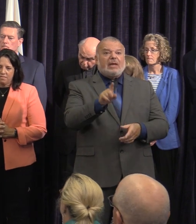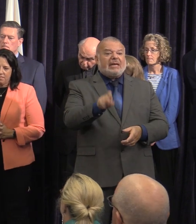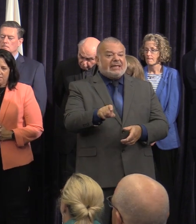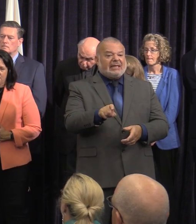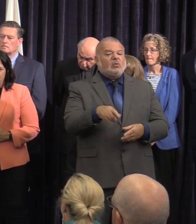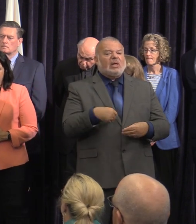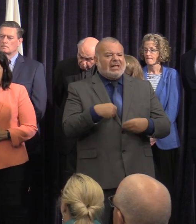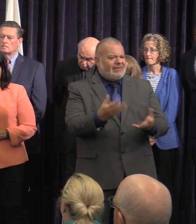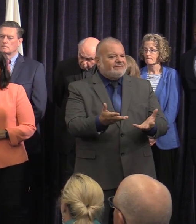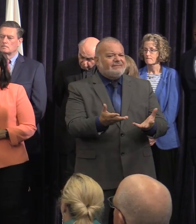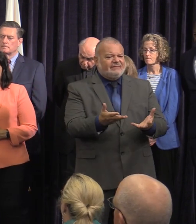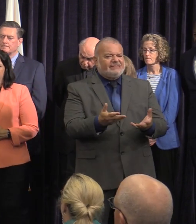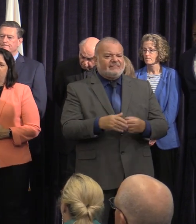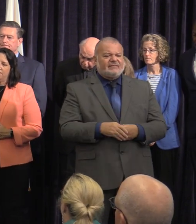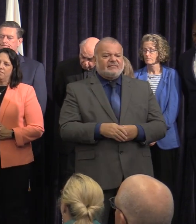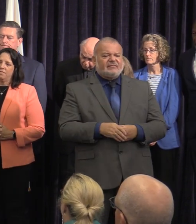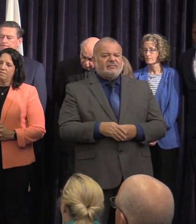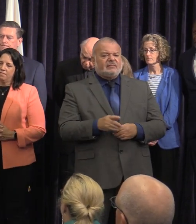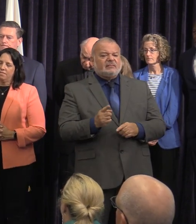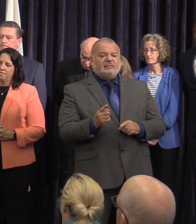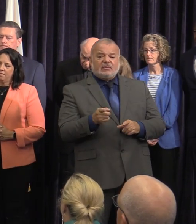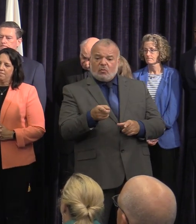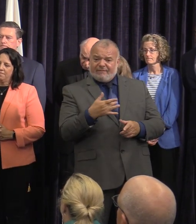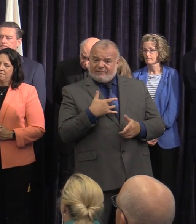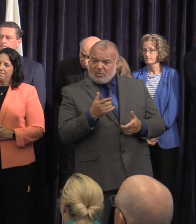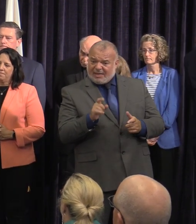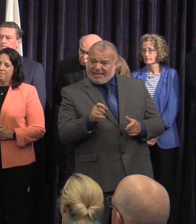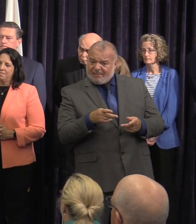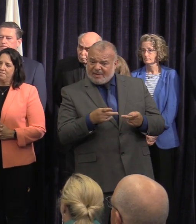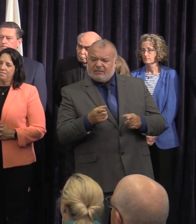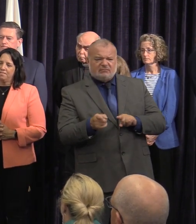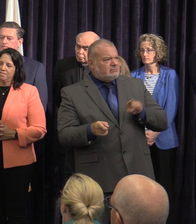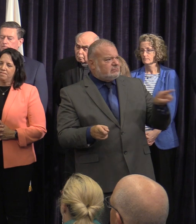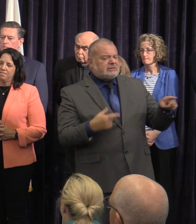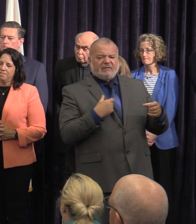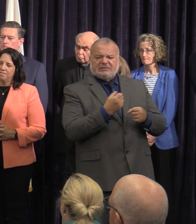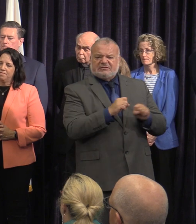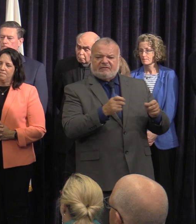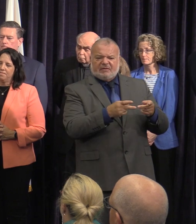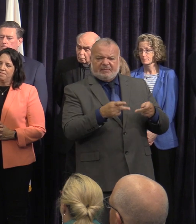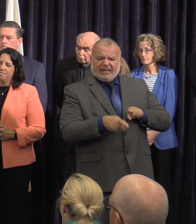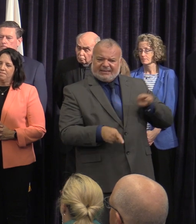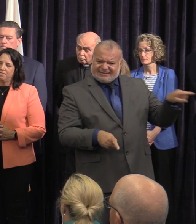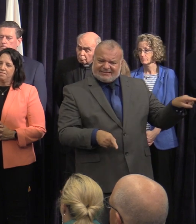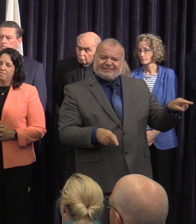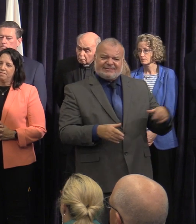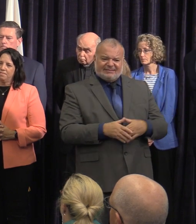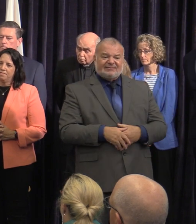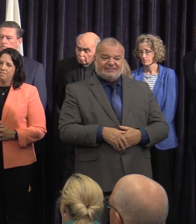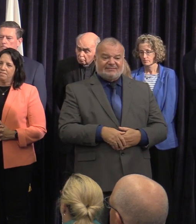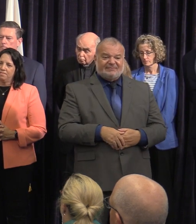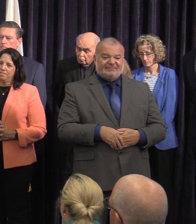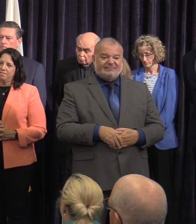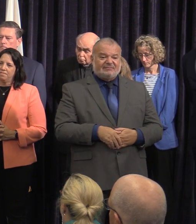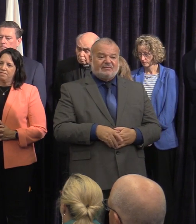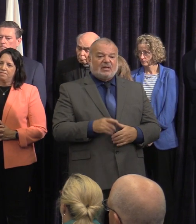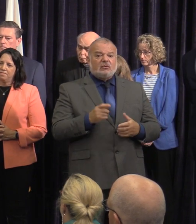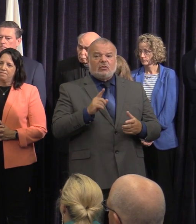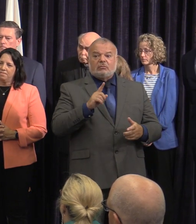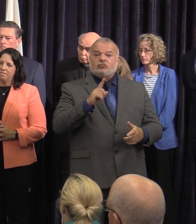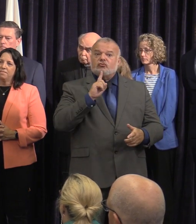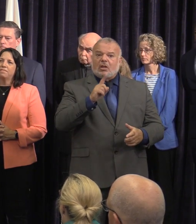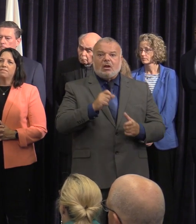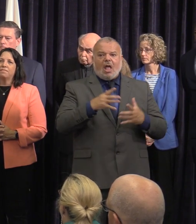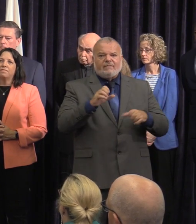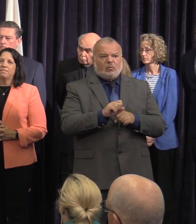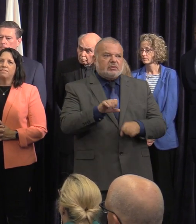and sent to a place that was safe. So it's been a lot, but it's been doable.